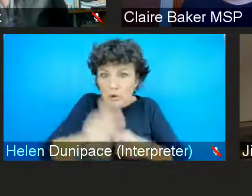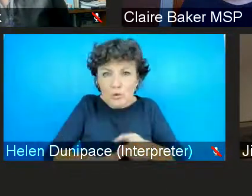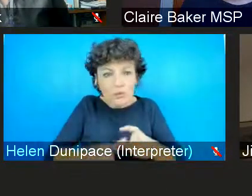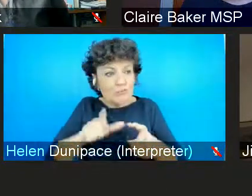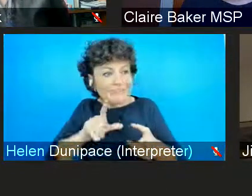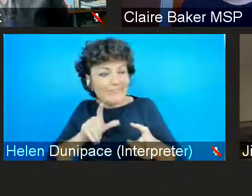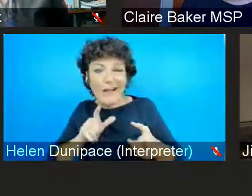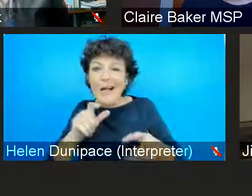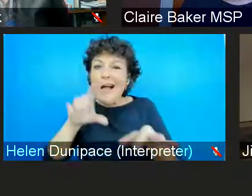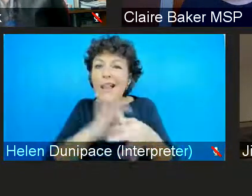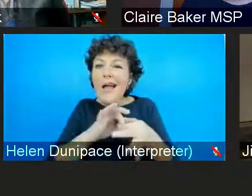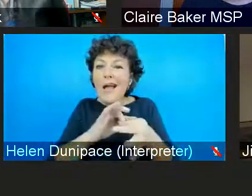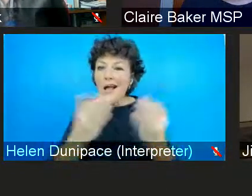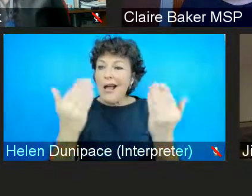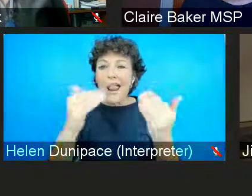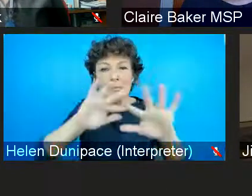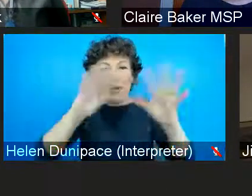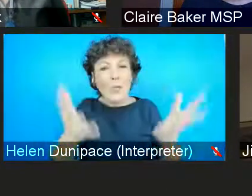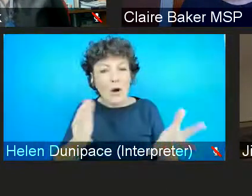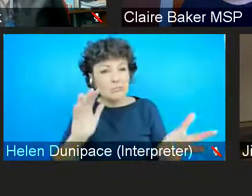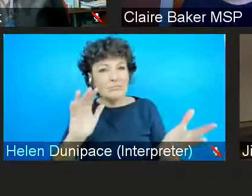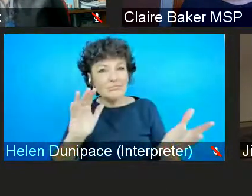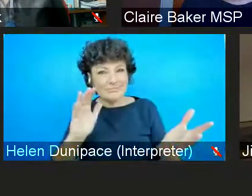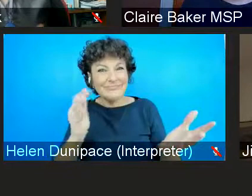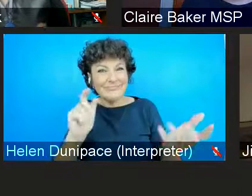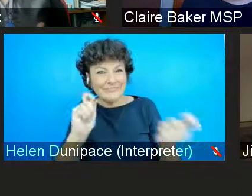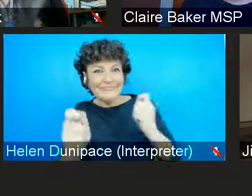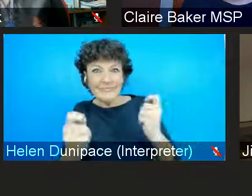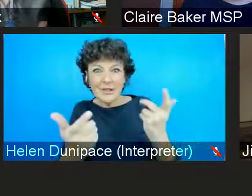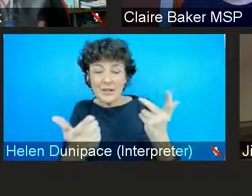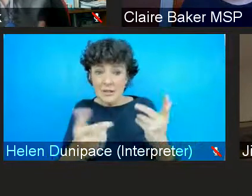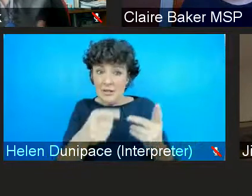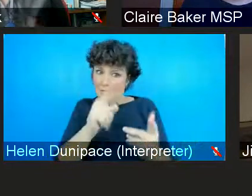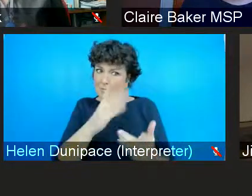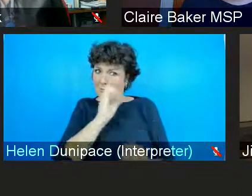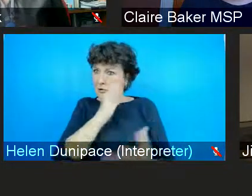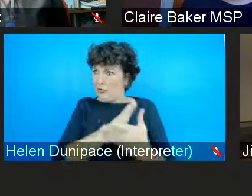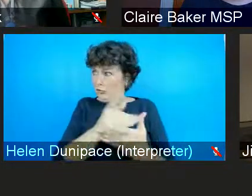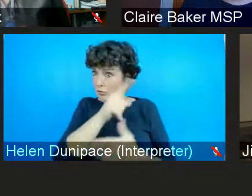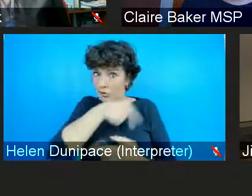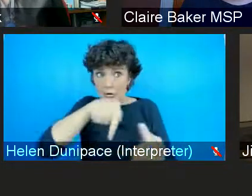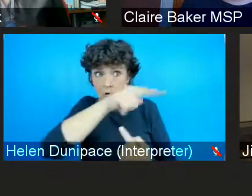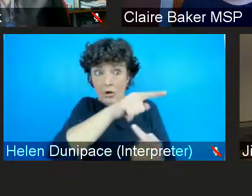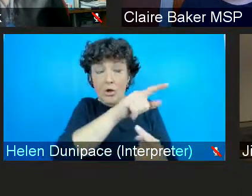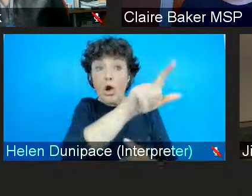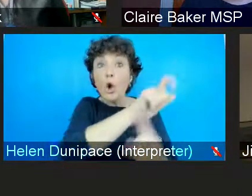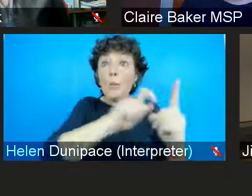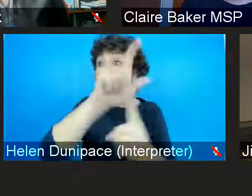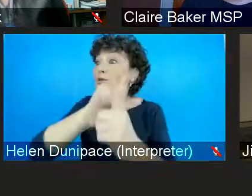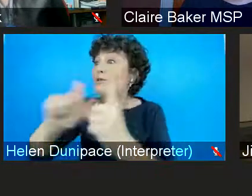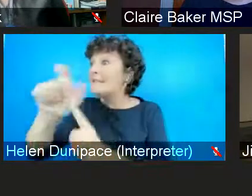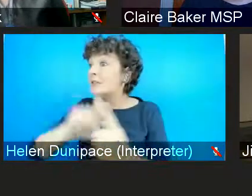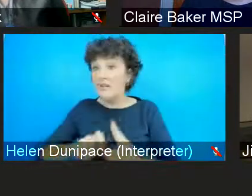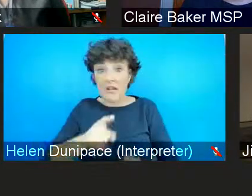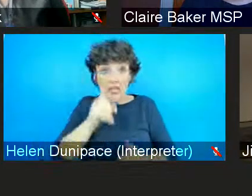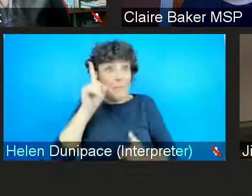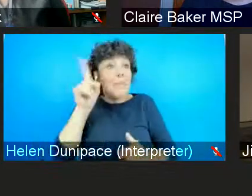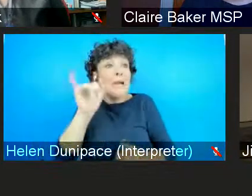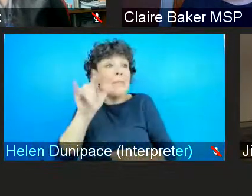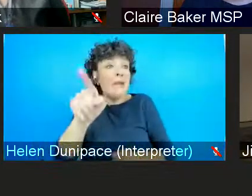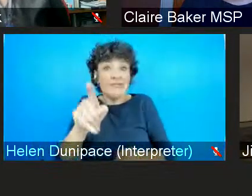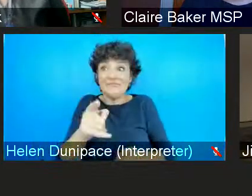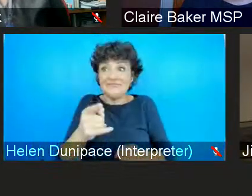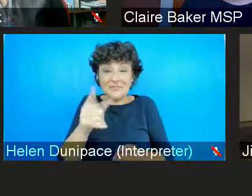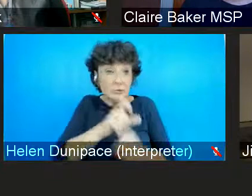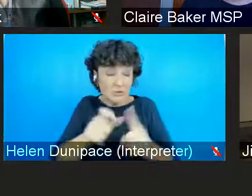is tailored both to the communities that are least able to adapt, you know, have the least